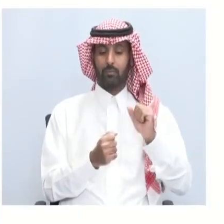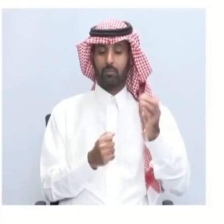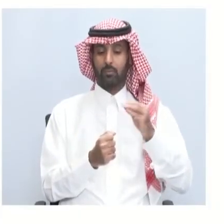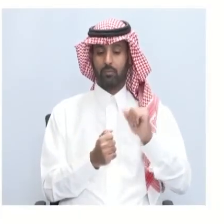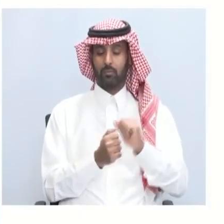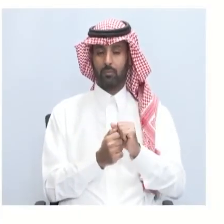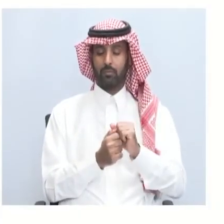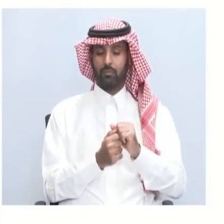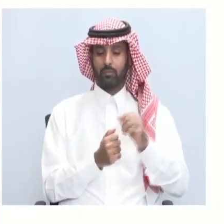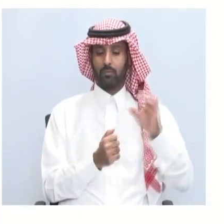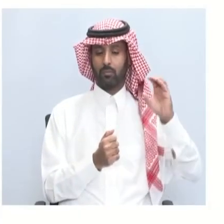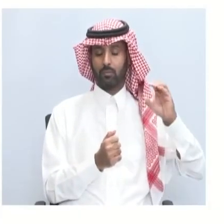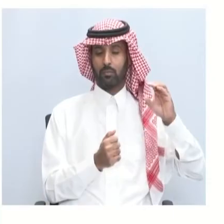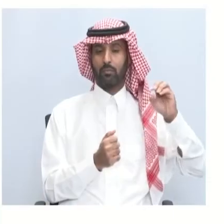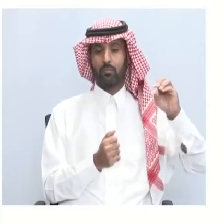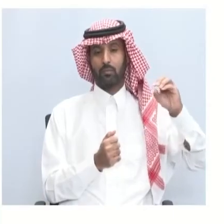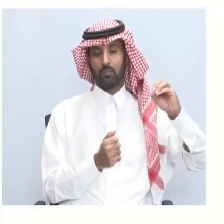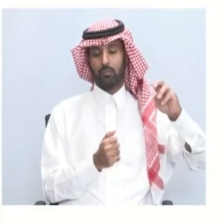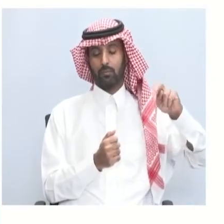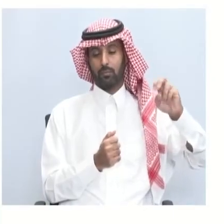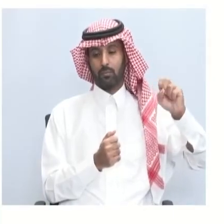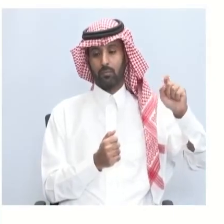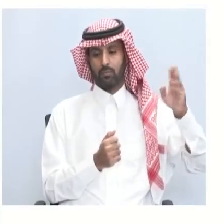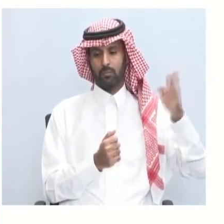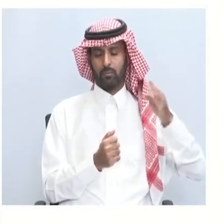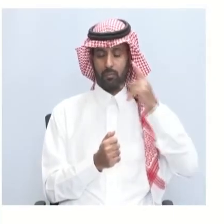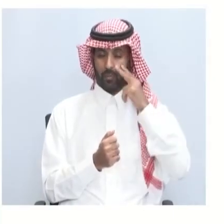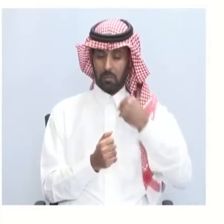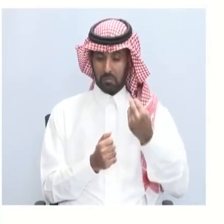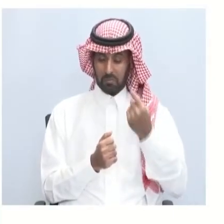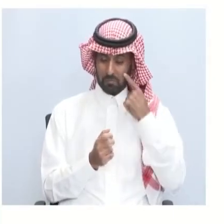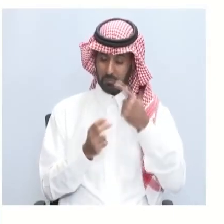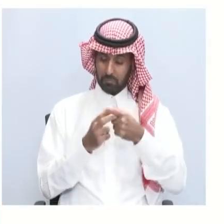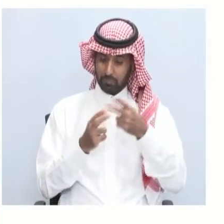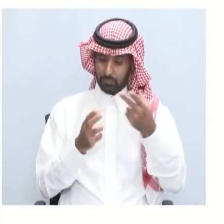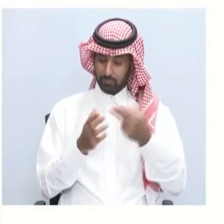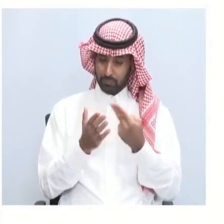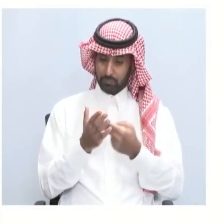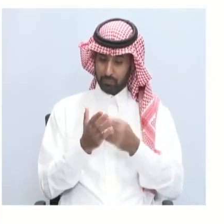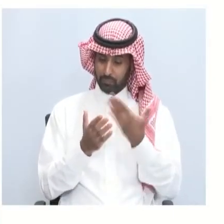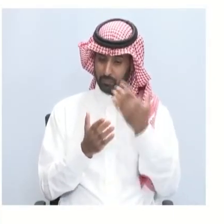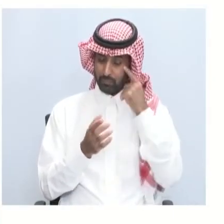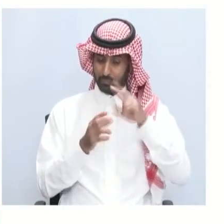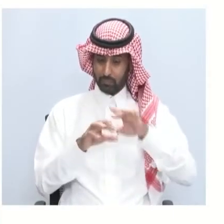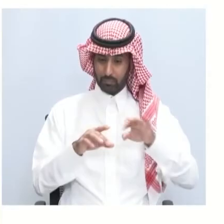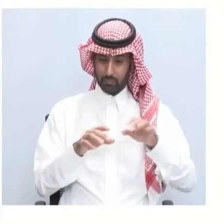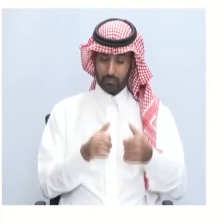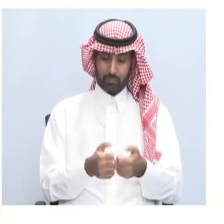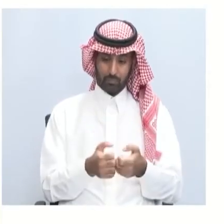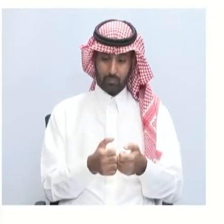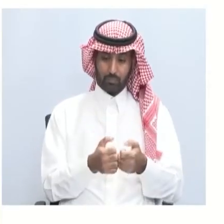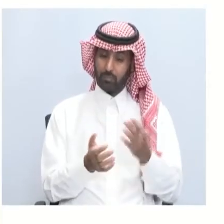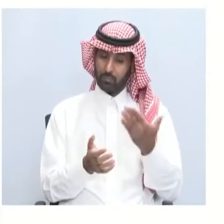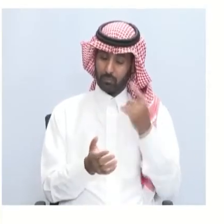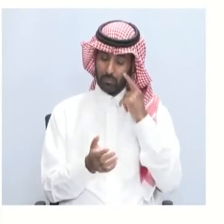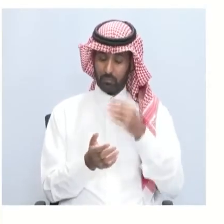competitors or contestants. Excellent. I like the graphics variation of that computer game. I